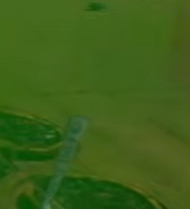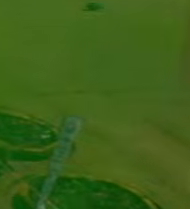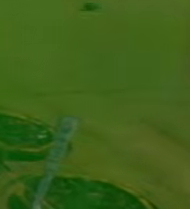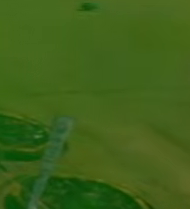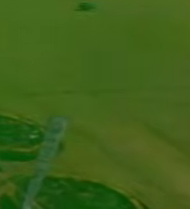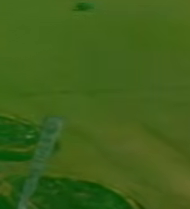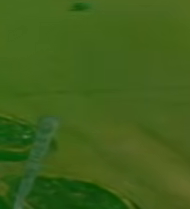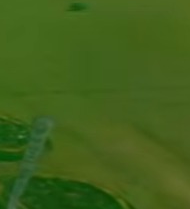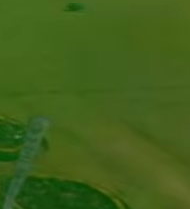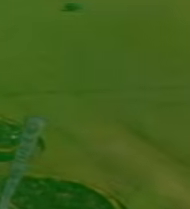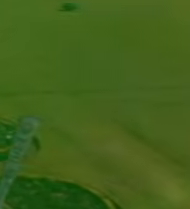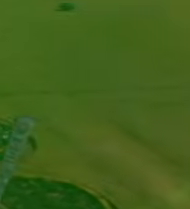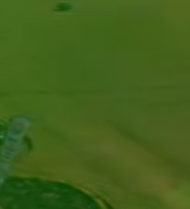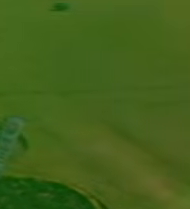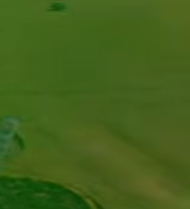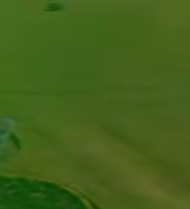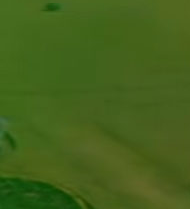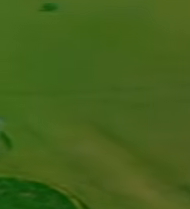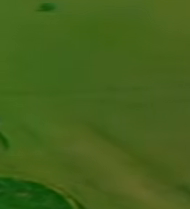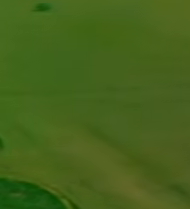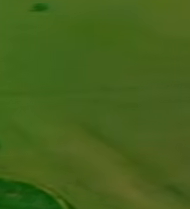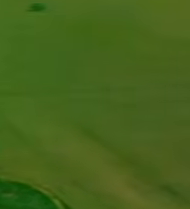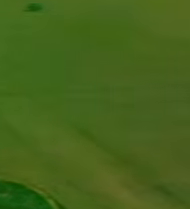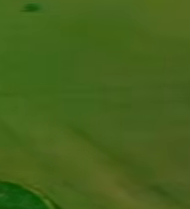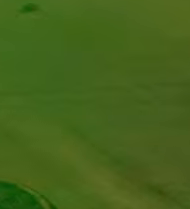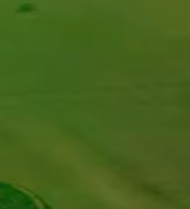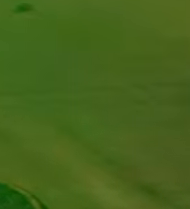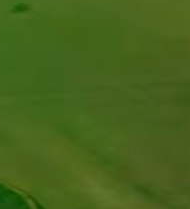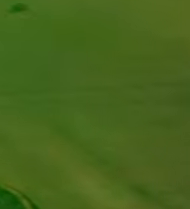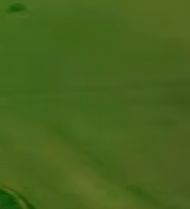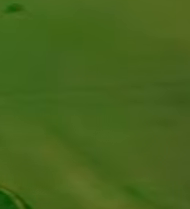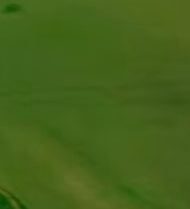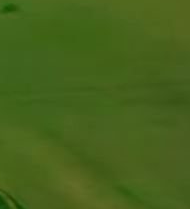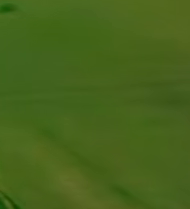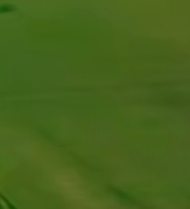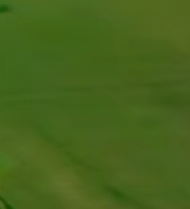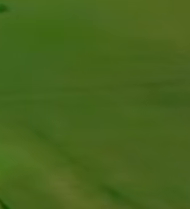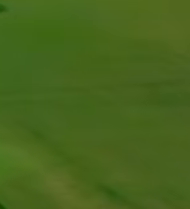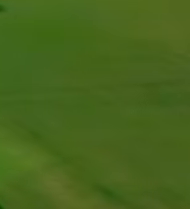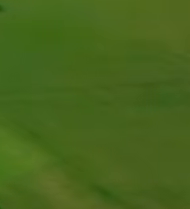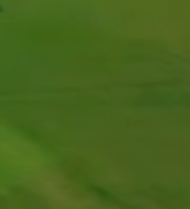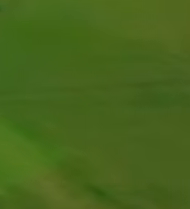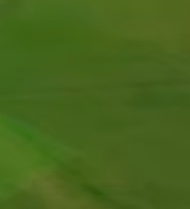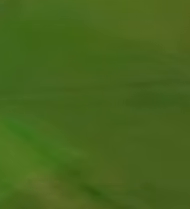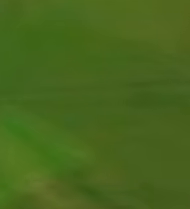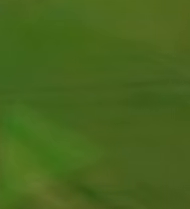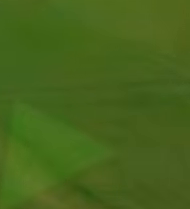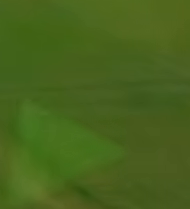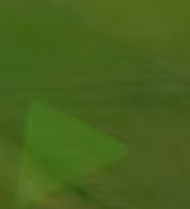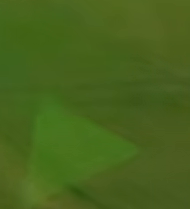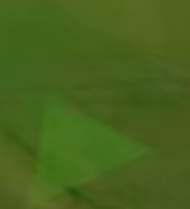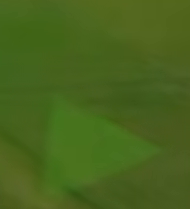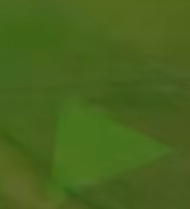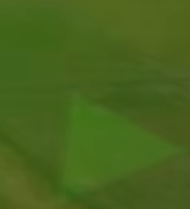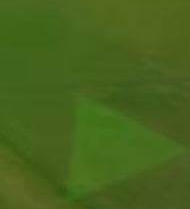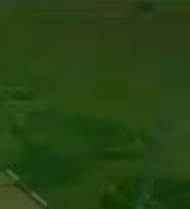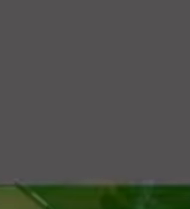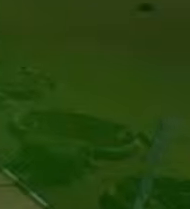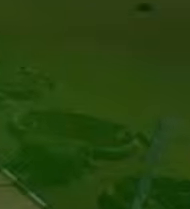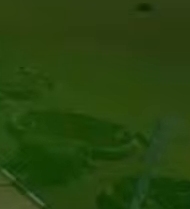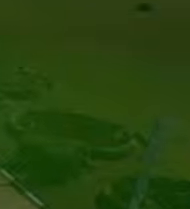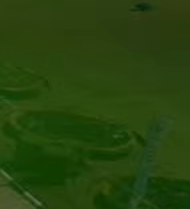Parliament Buildings at 09 hours for the official launch of the Institute for Parliamentary Studies and Training.